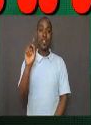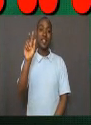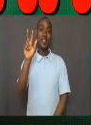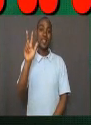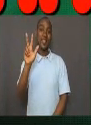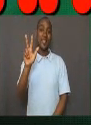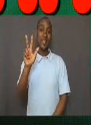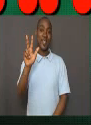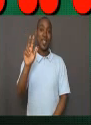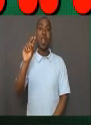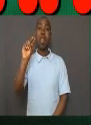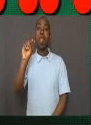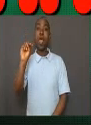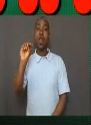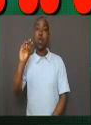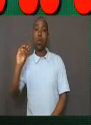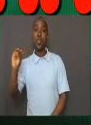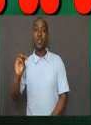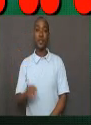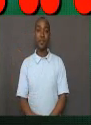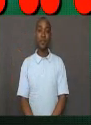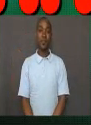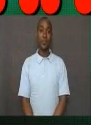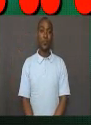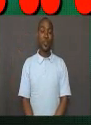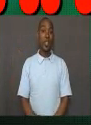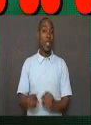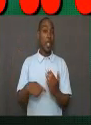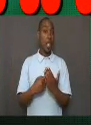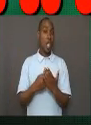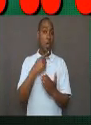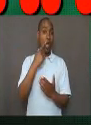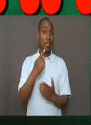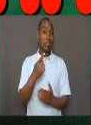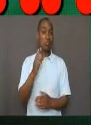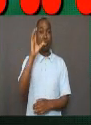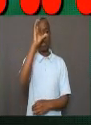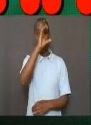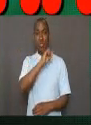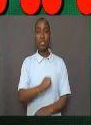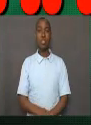0.3 nanometers. This is approximately